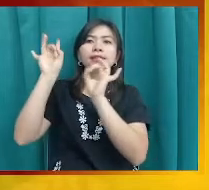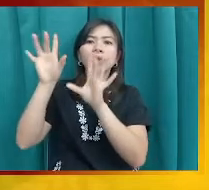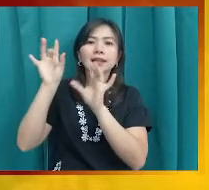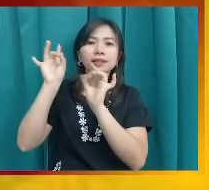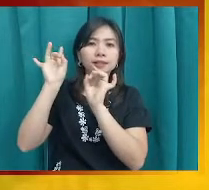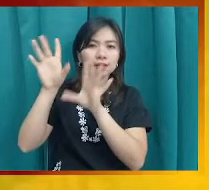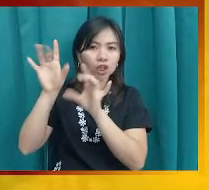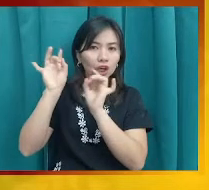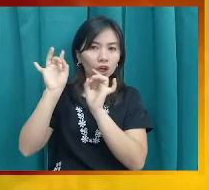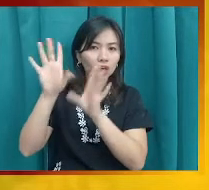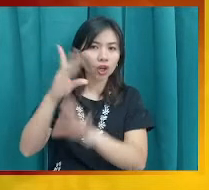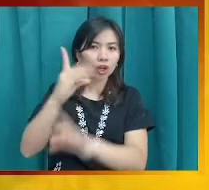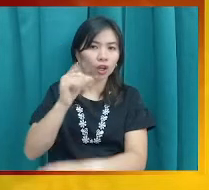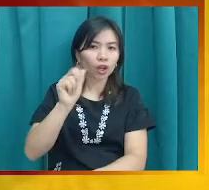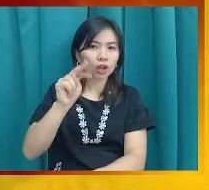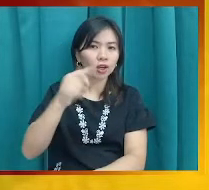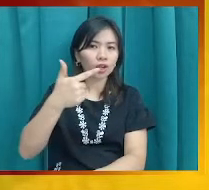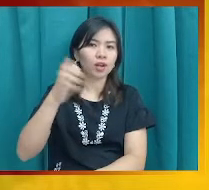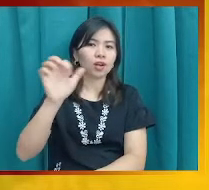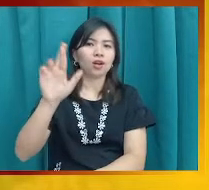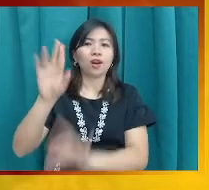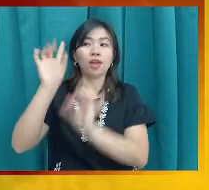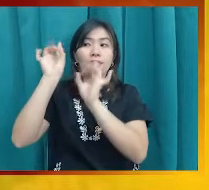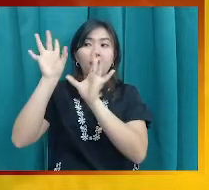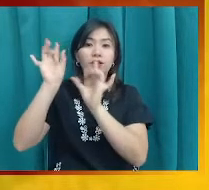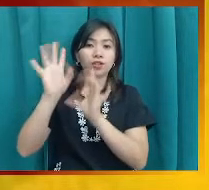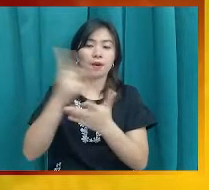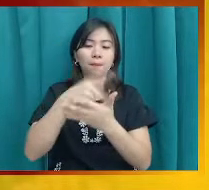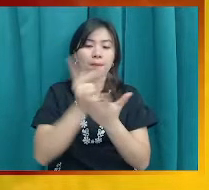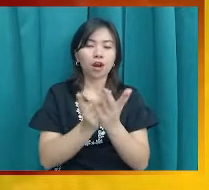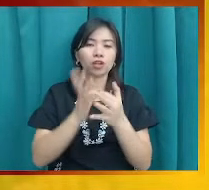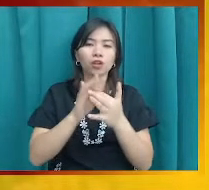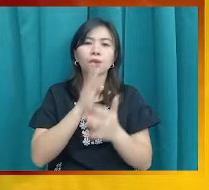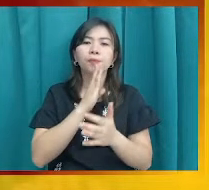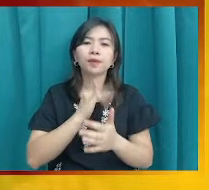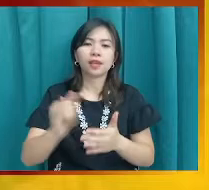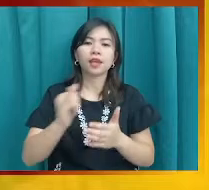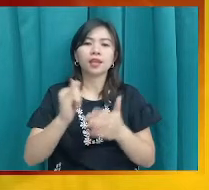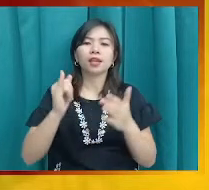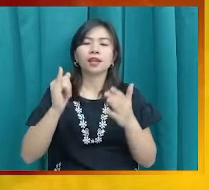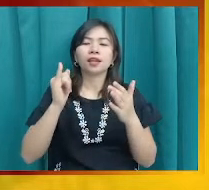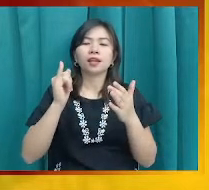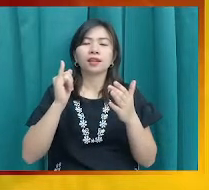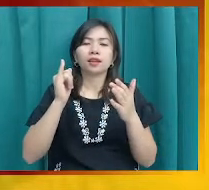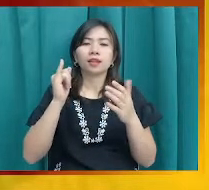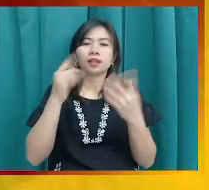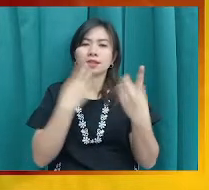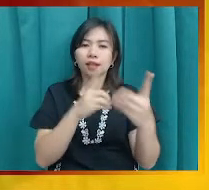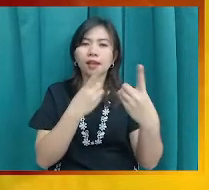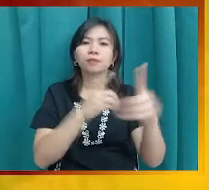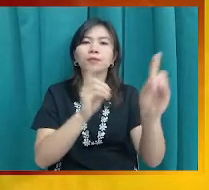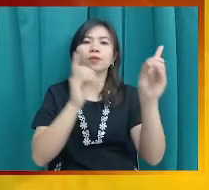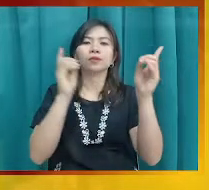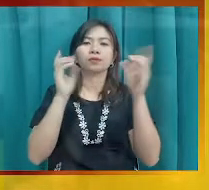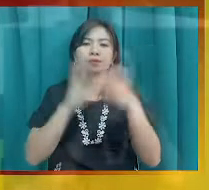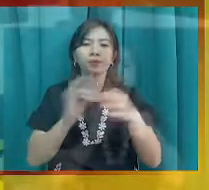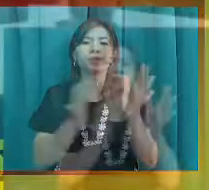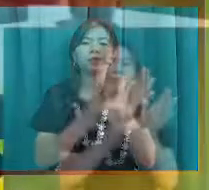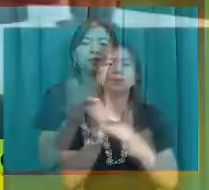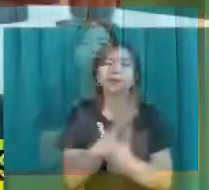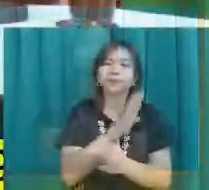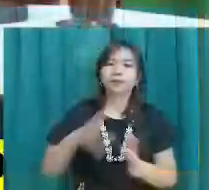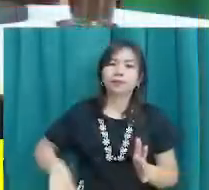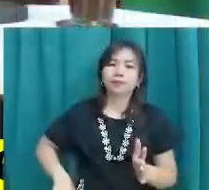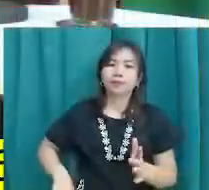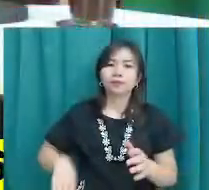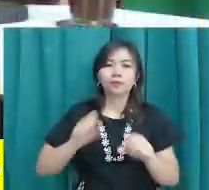Ito na yung sinabi ko eh. The dangerous part of being the disciple of Christ. The dangerous part. Now,